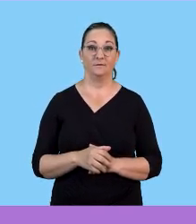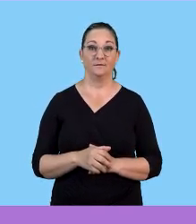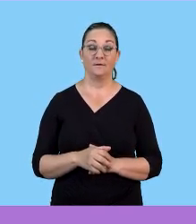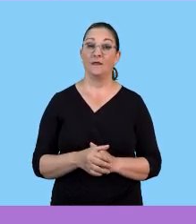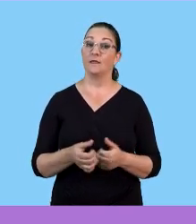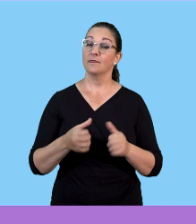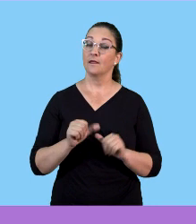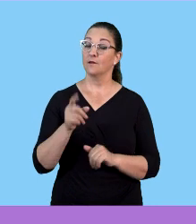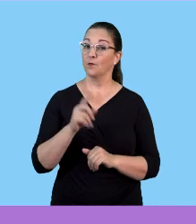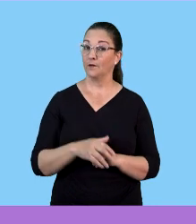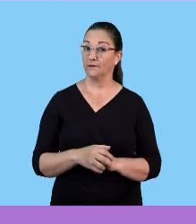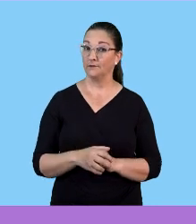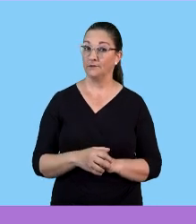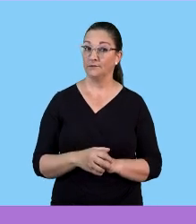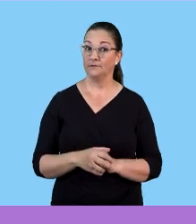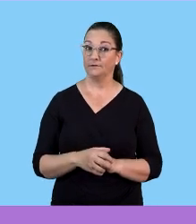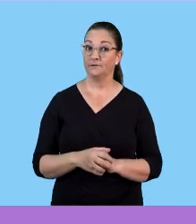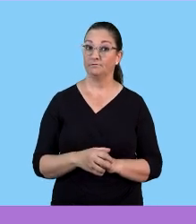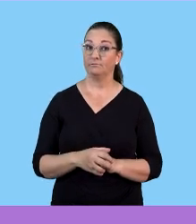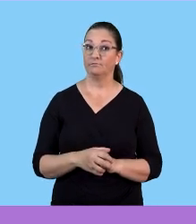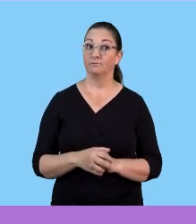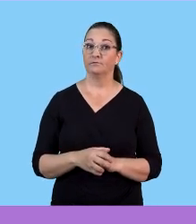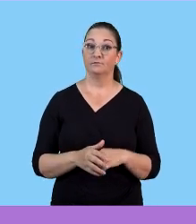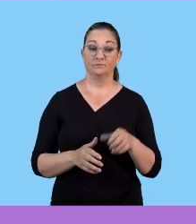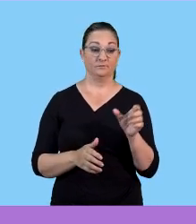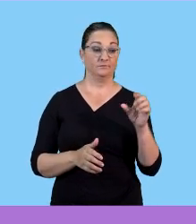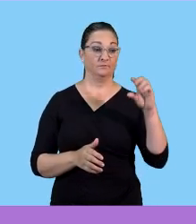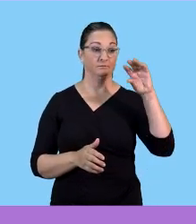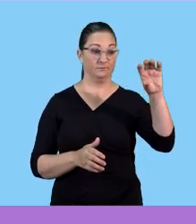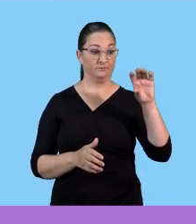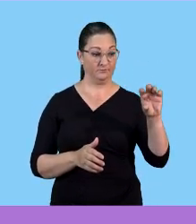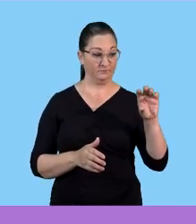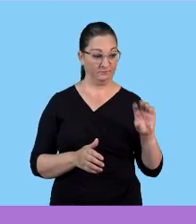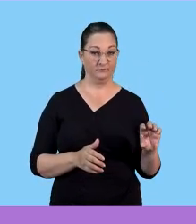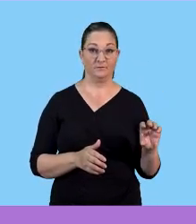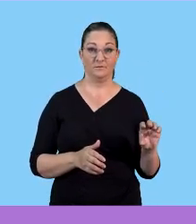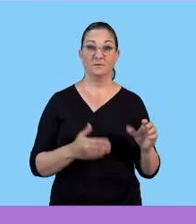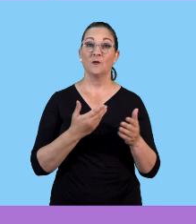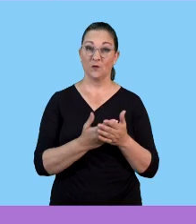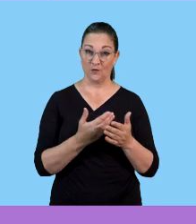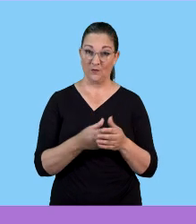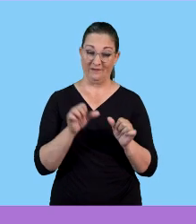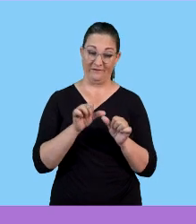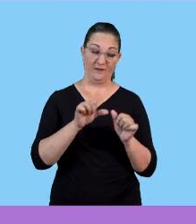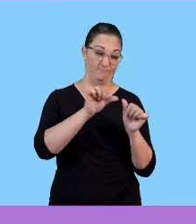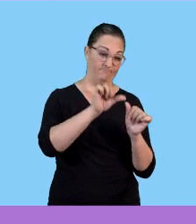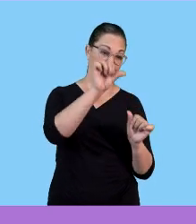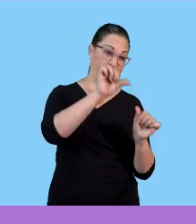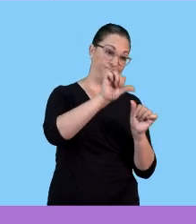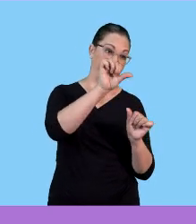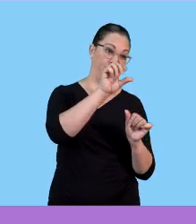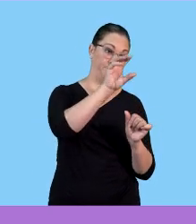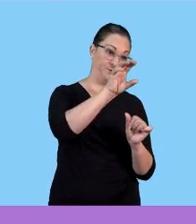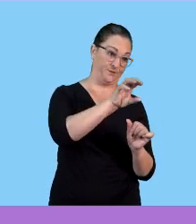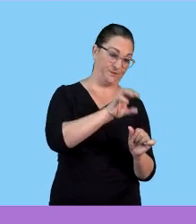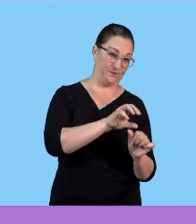Nice. Then we said that we could fit 3 of those lengthwise